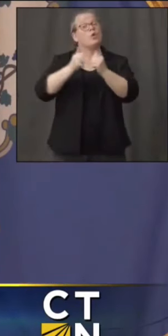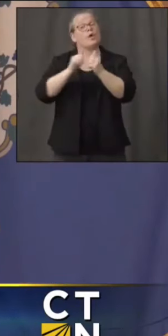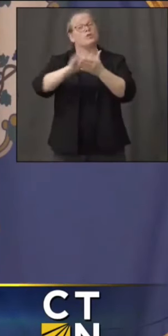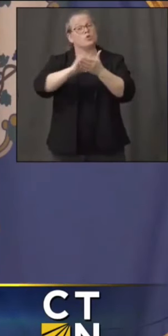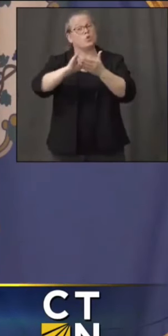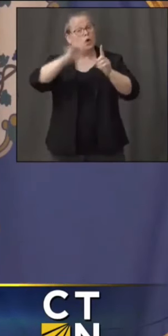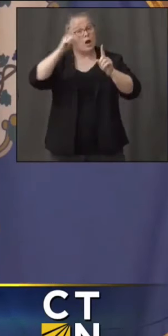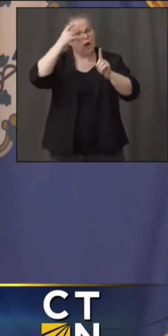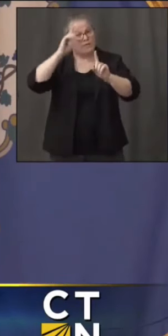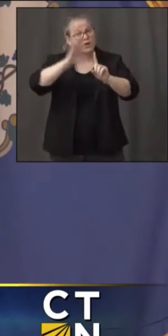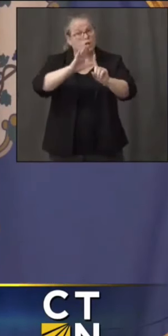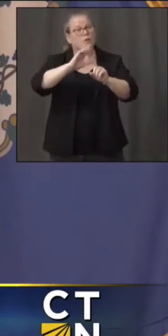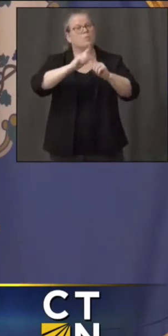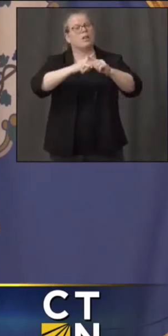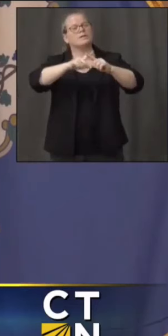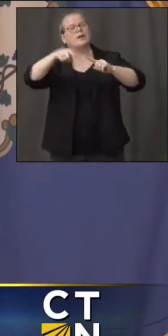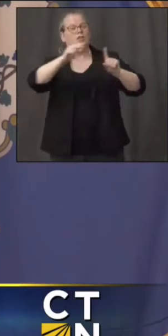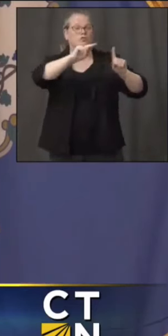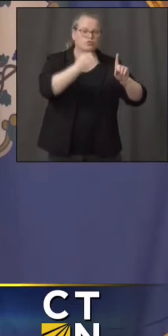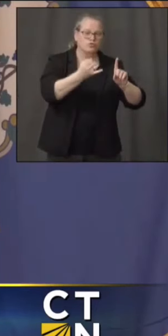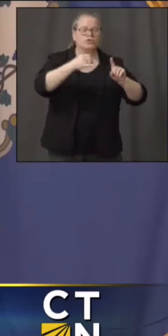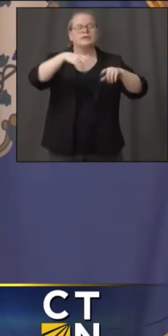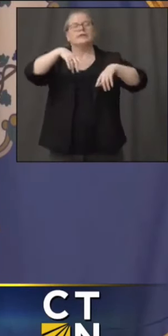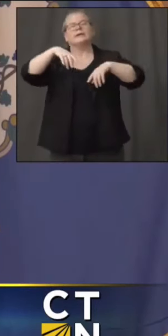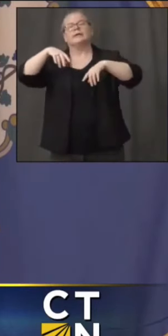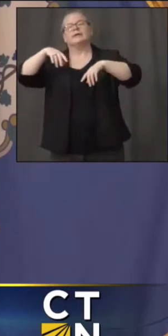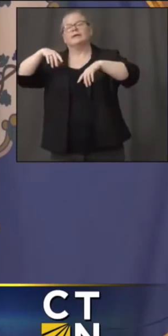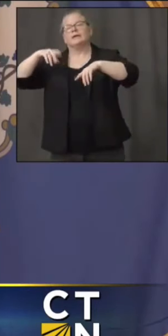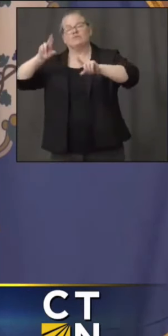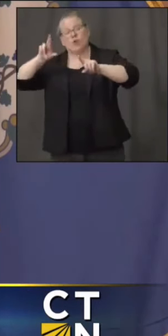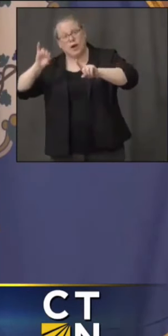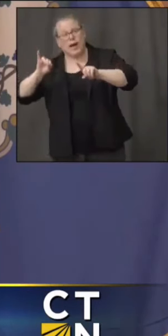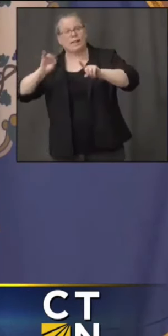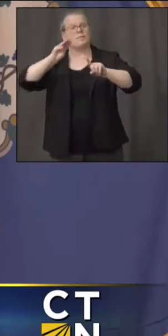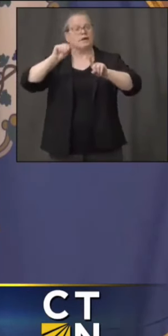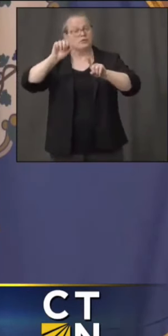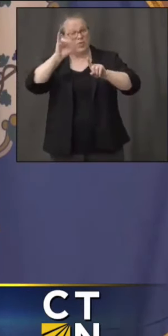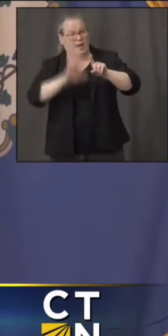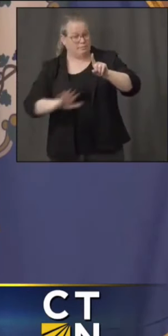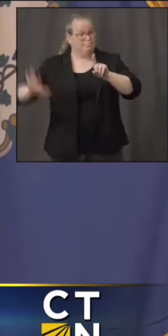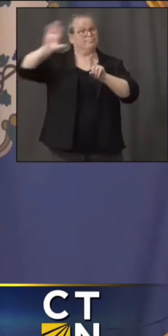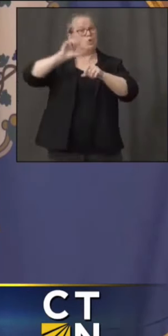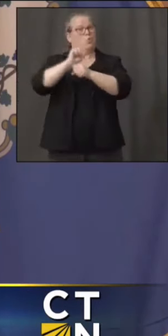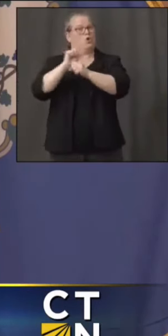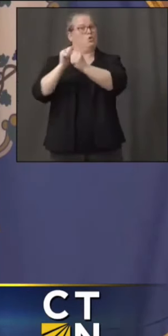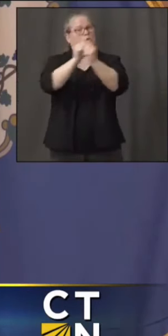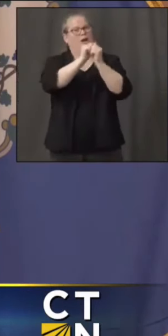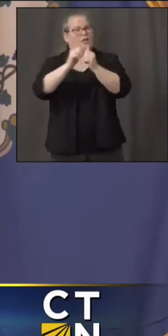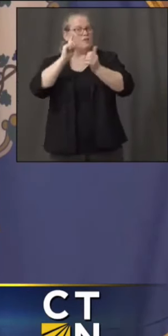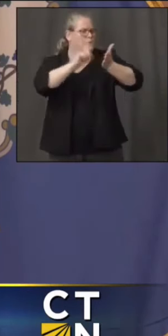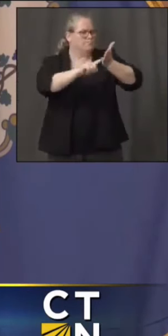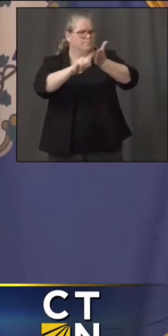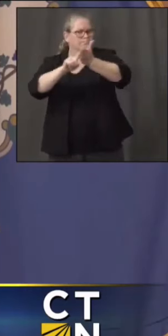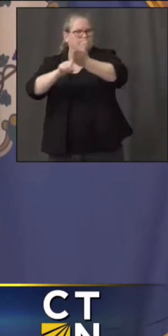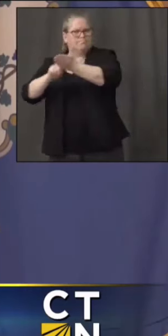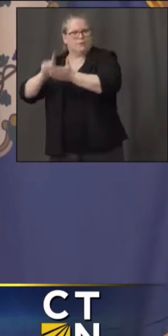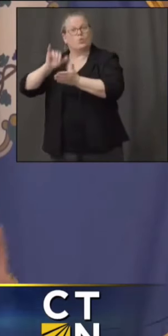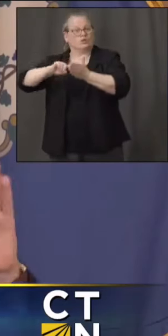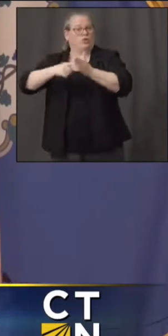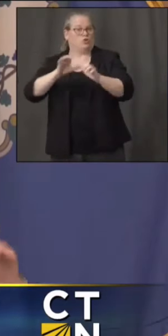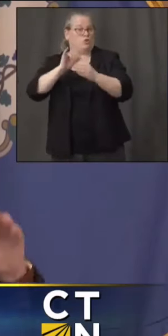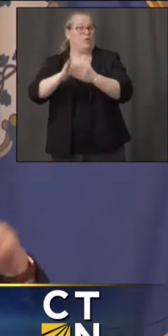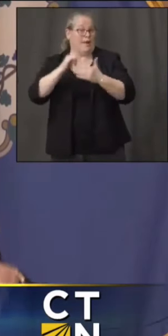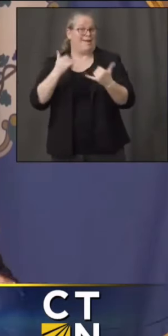and the others. And we're beginning to roll that out now in a serious way, because that's the most effective thing we can